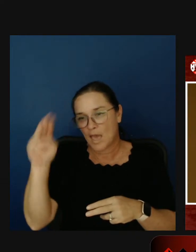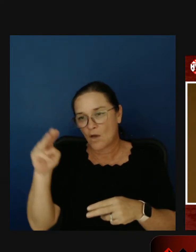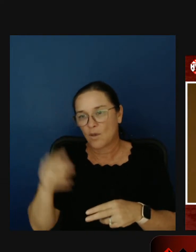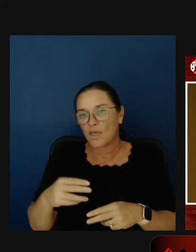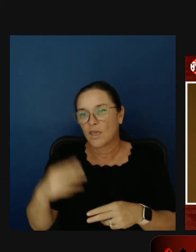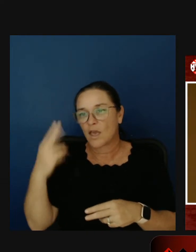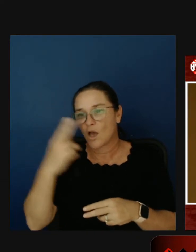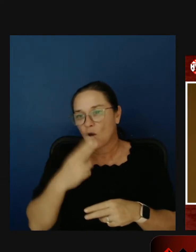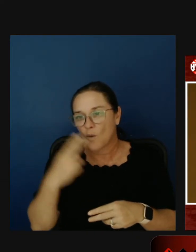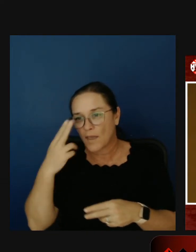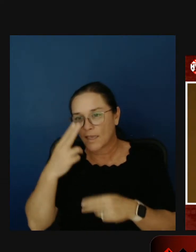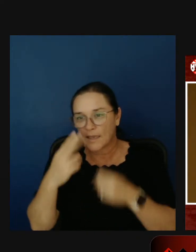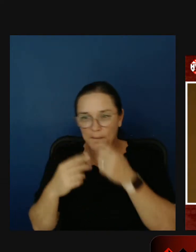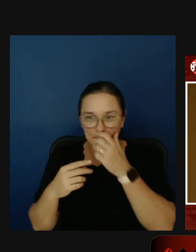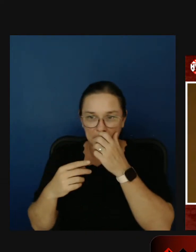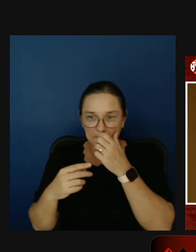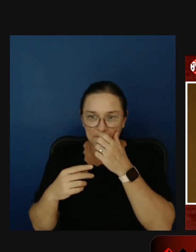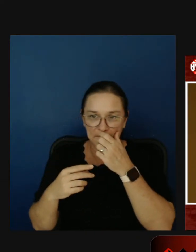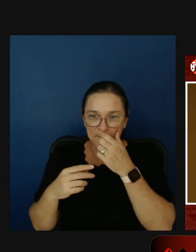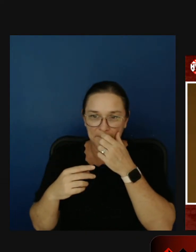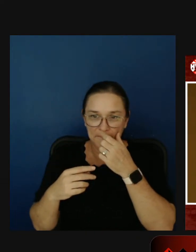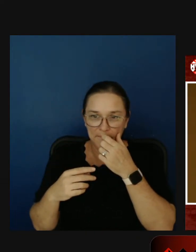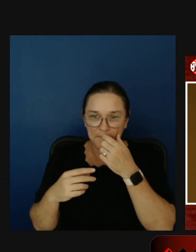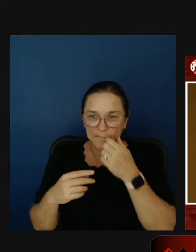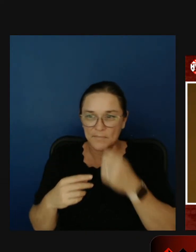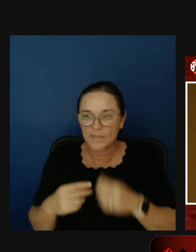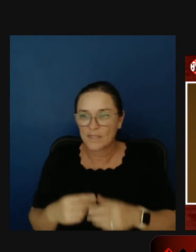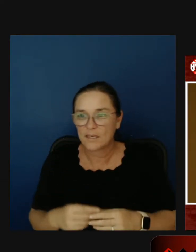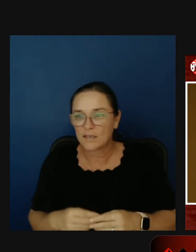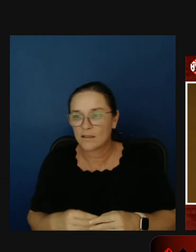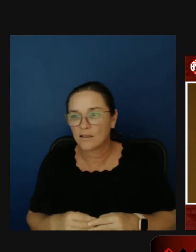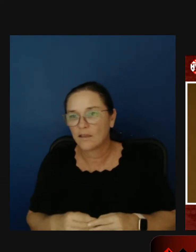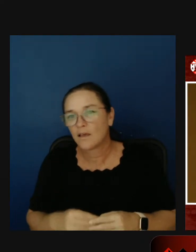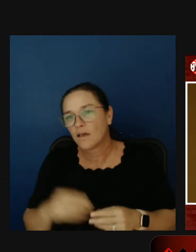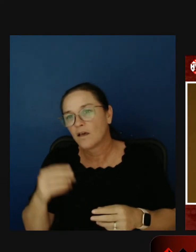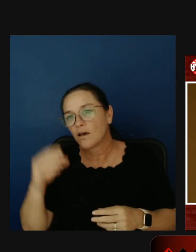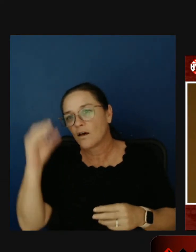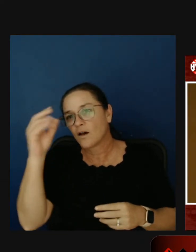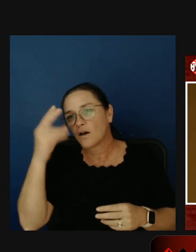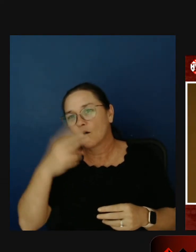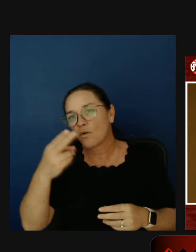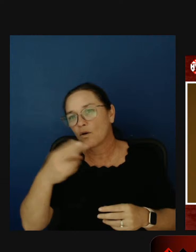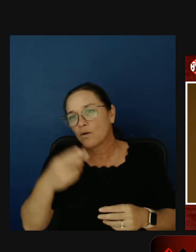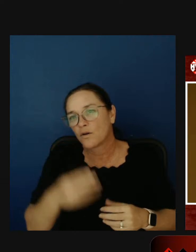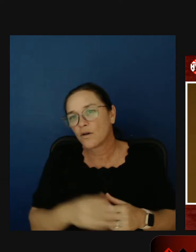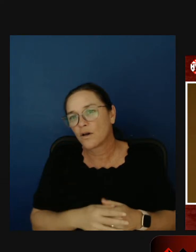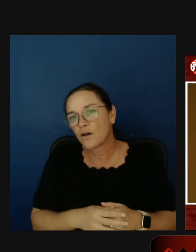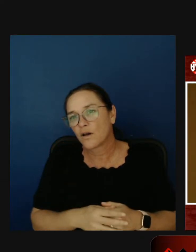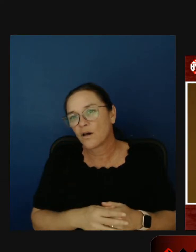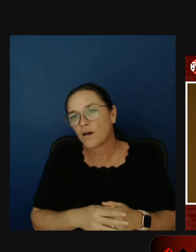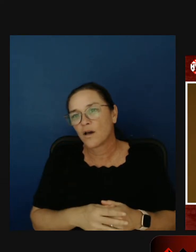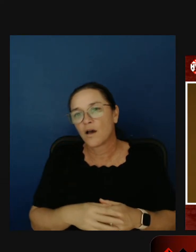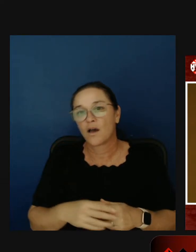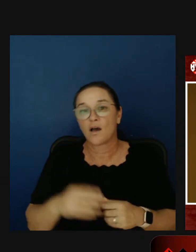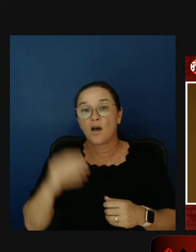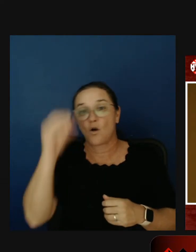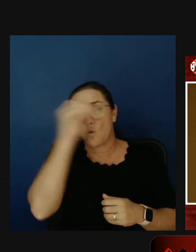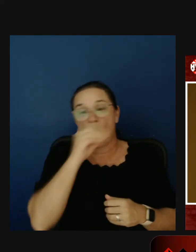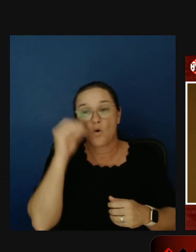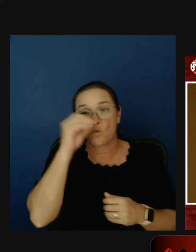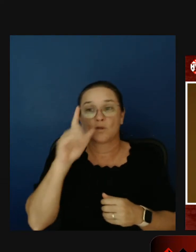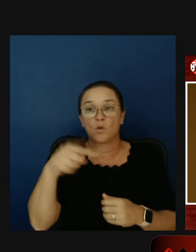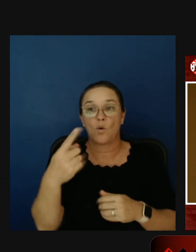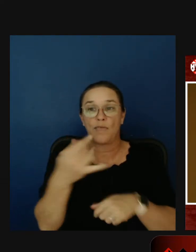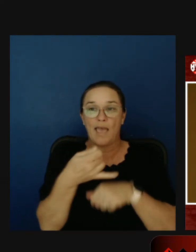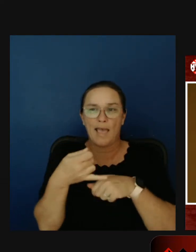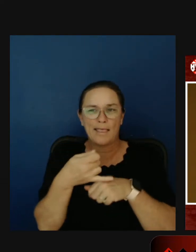Hawaii, Morotai, you know, Oahu up here. Oahu is actually the only island that kind of doesn't